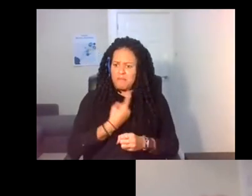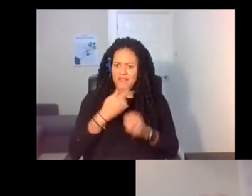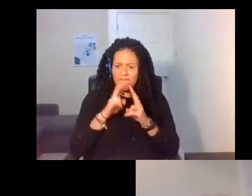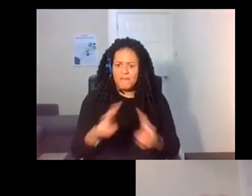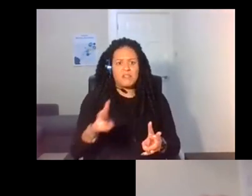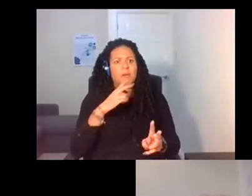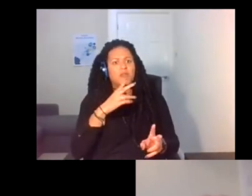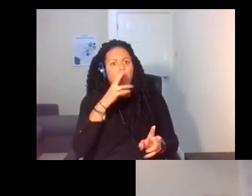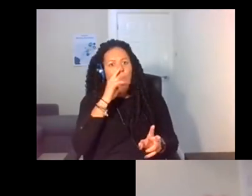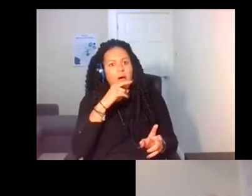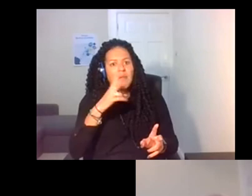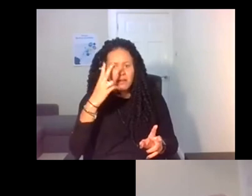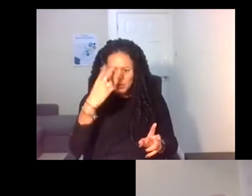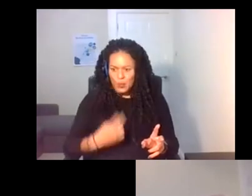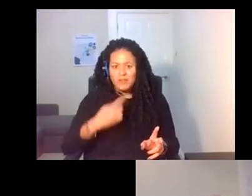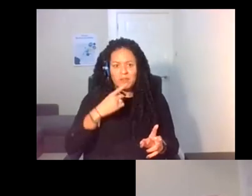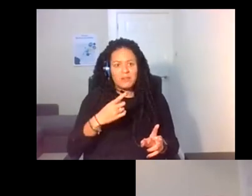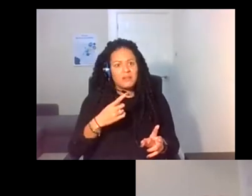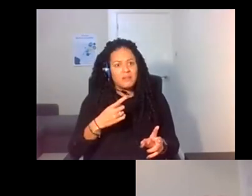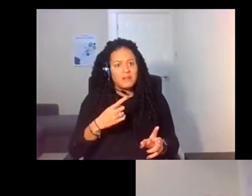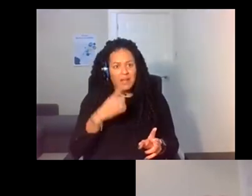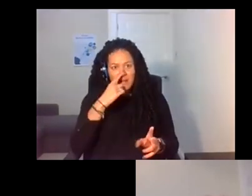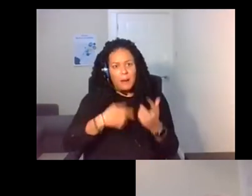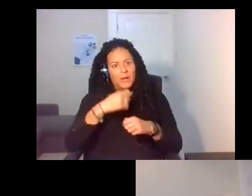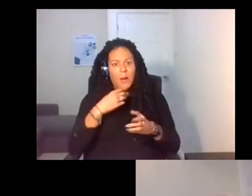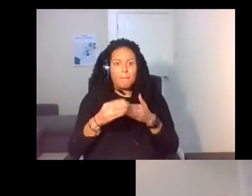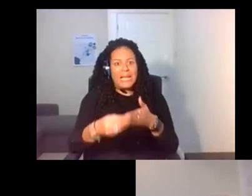younger girls, to sort of be a bit of a guide,